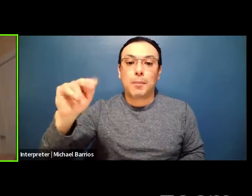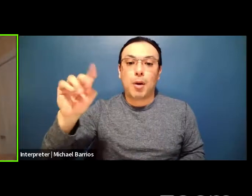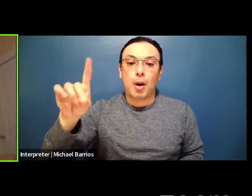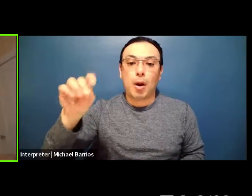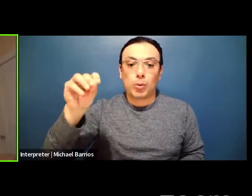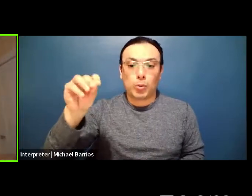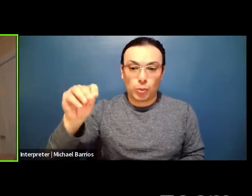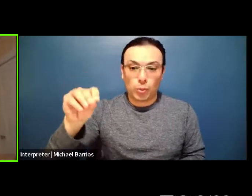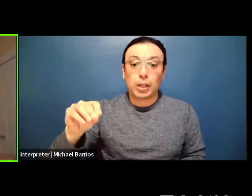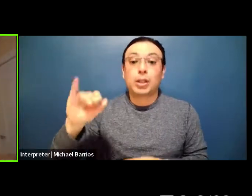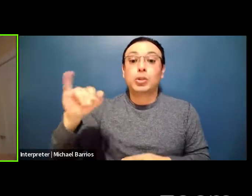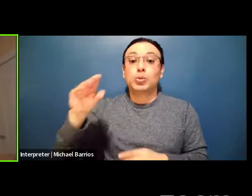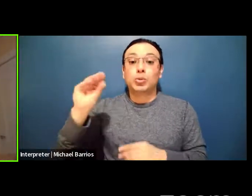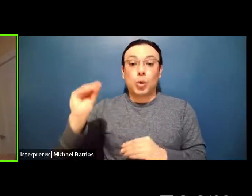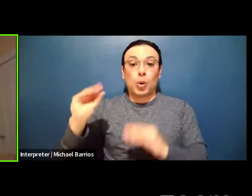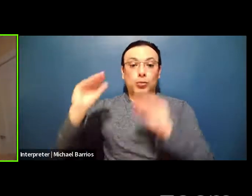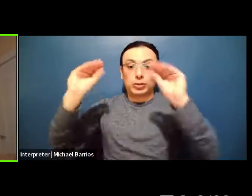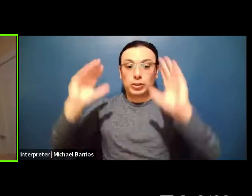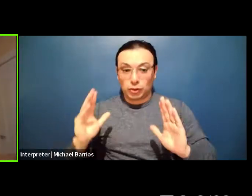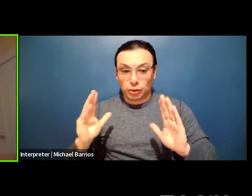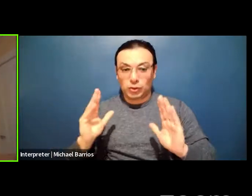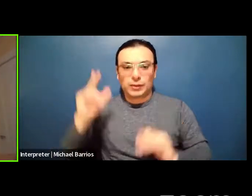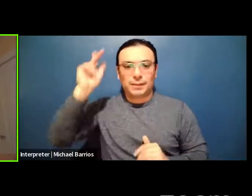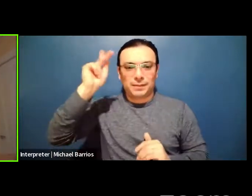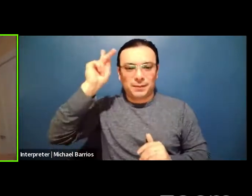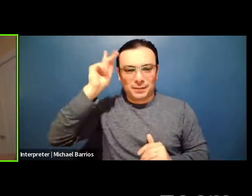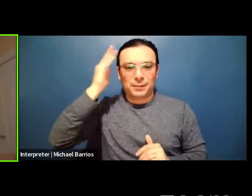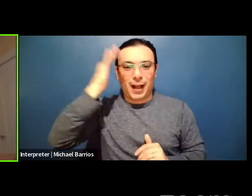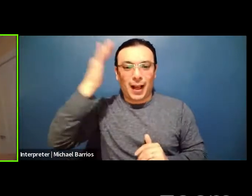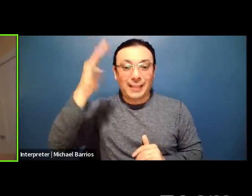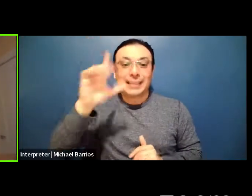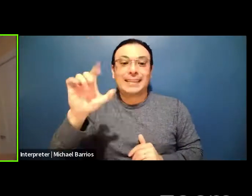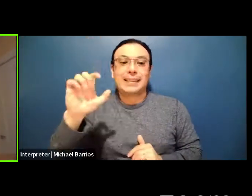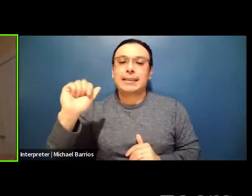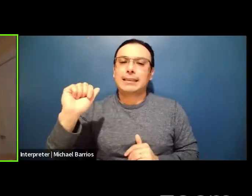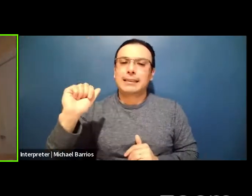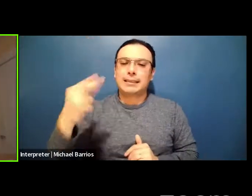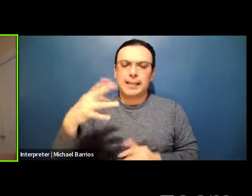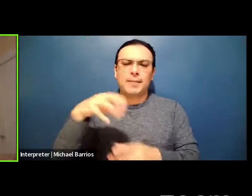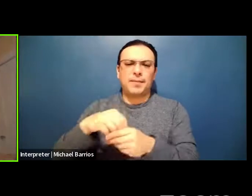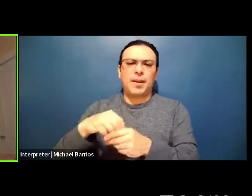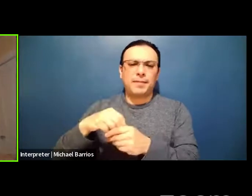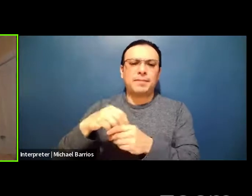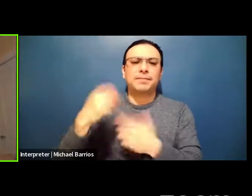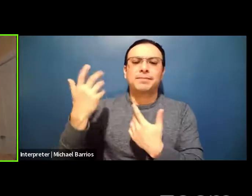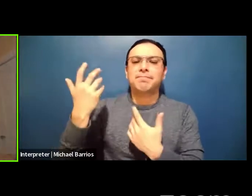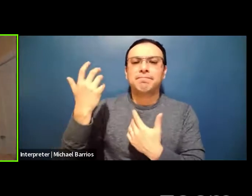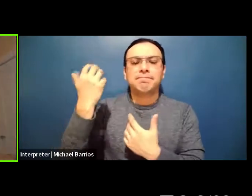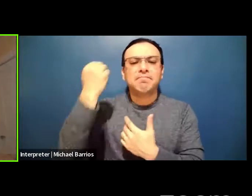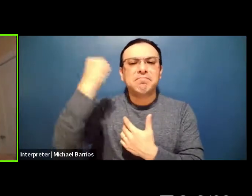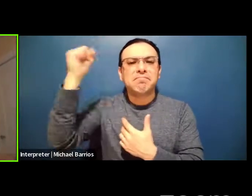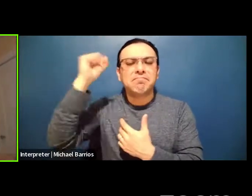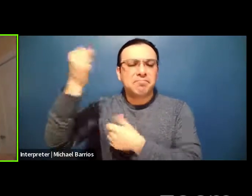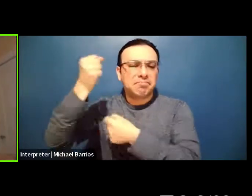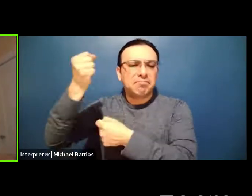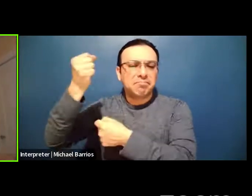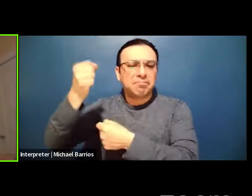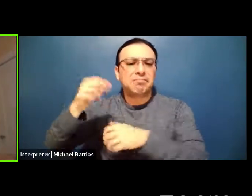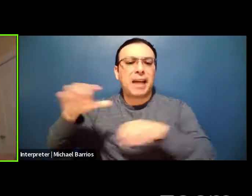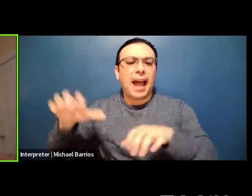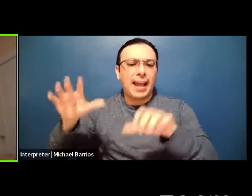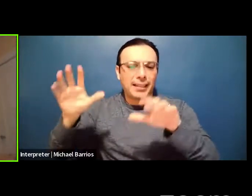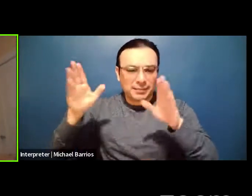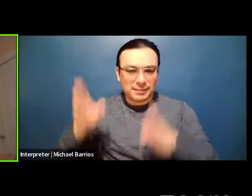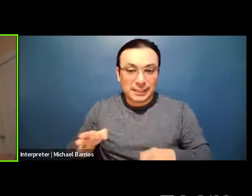will speak to what it is like to try to adopt children with disabilities like their own.